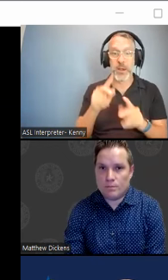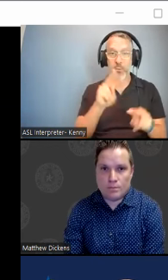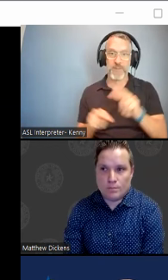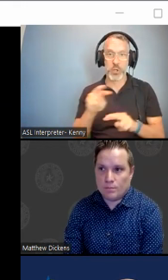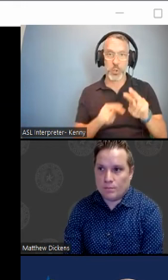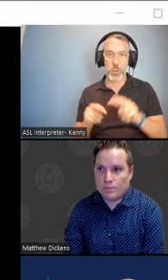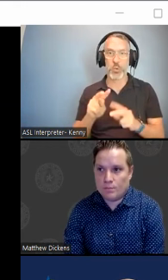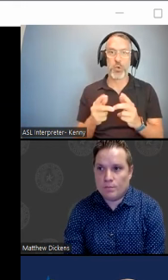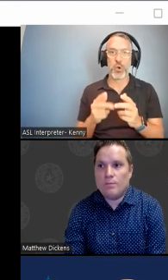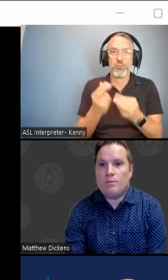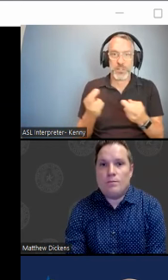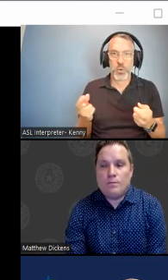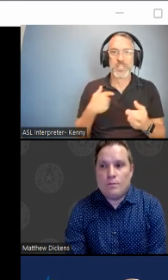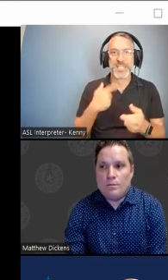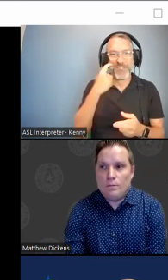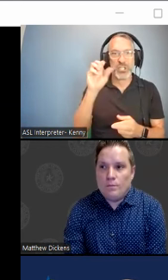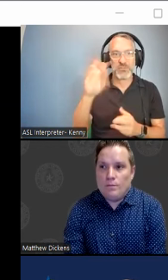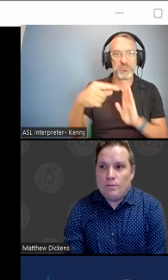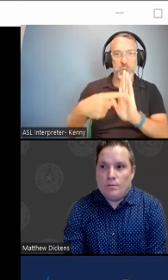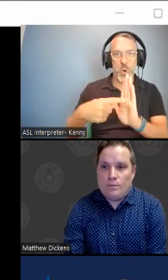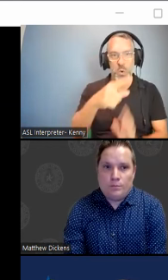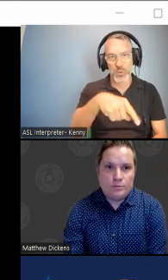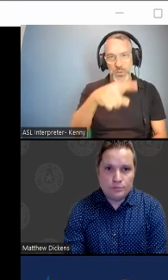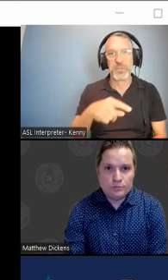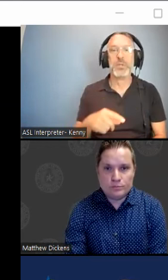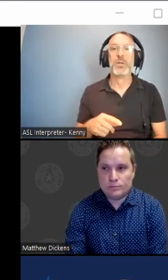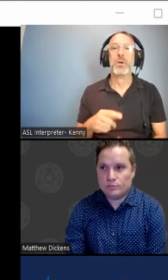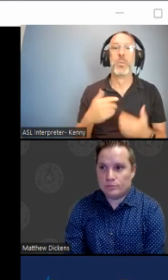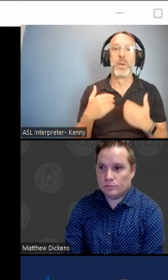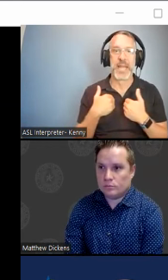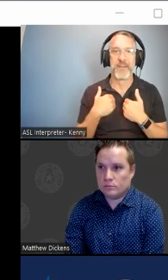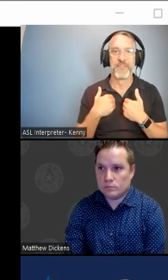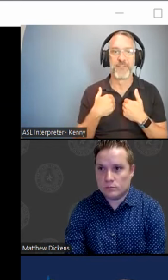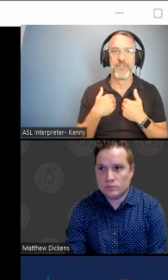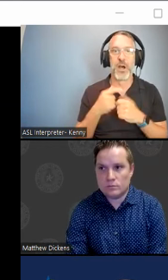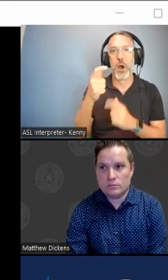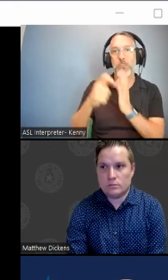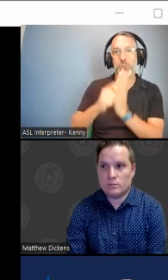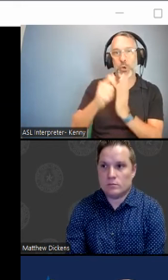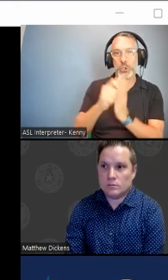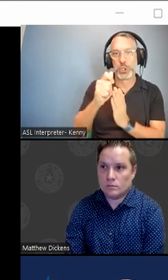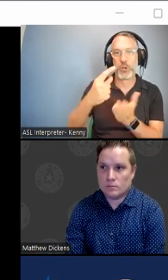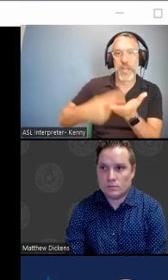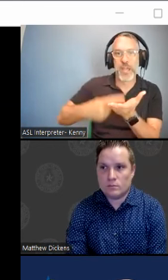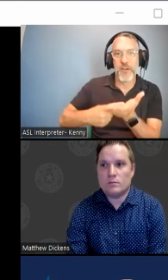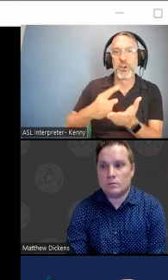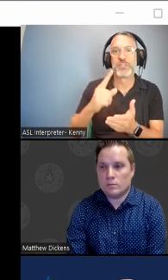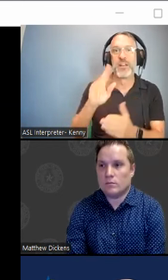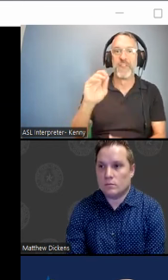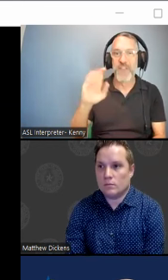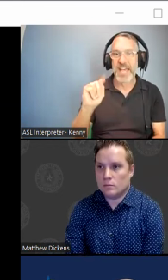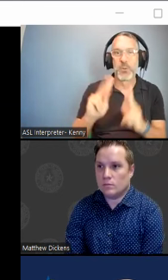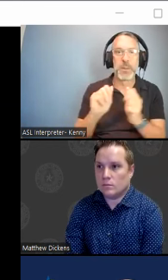the resources that I've displayed here. We've got a brochure that covers basic facts for persons